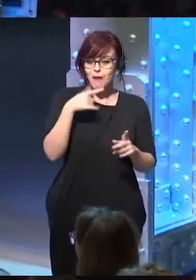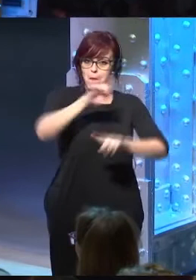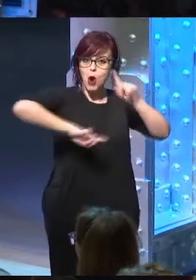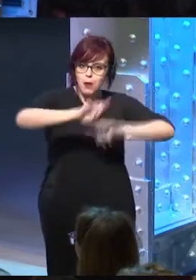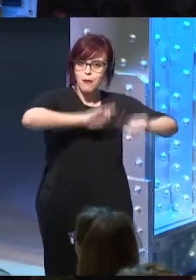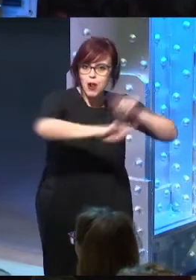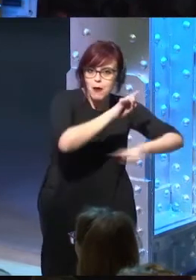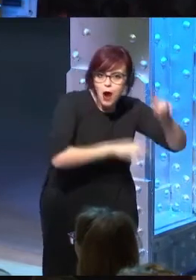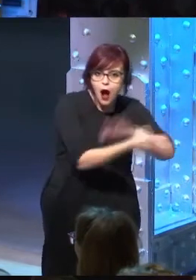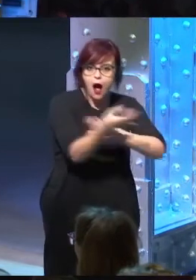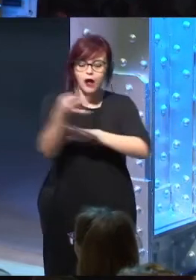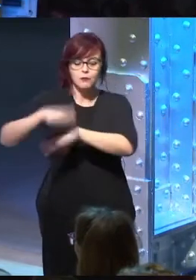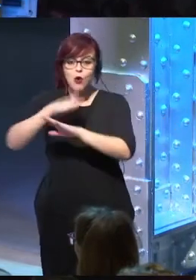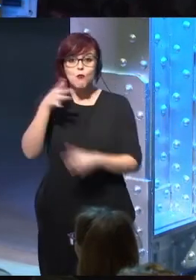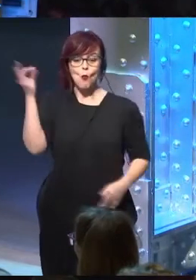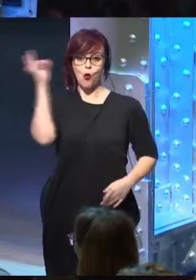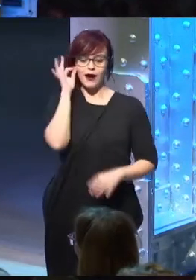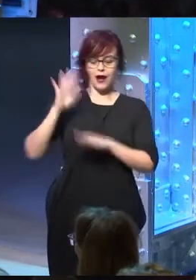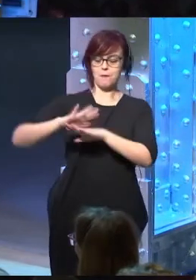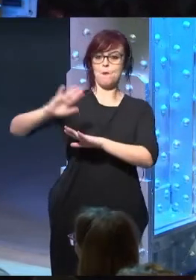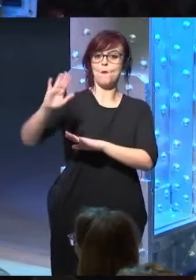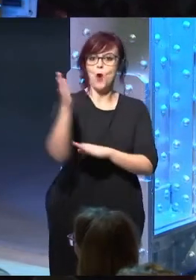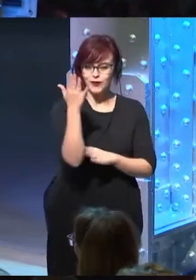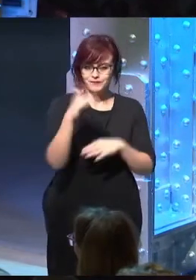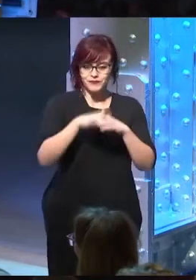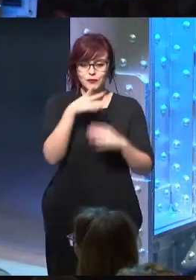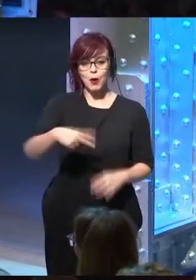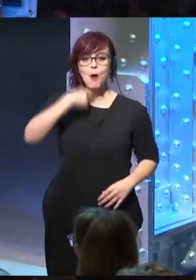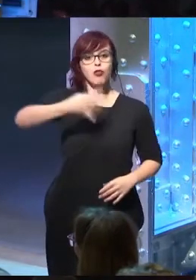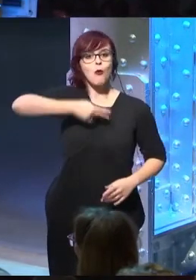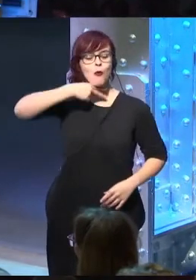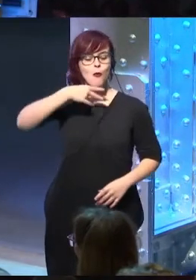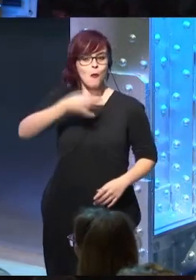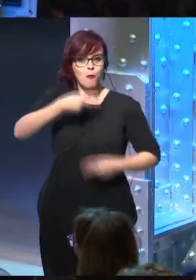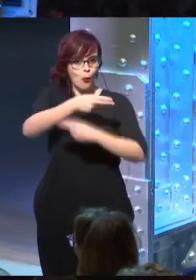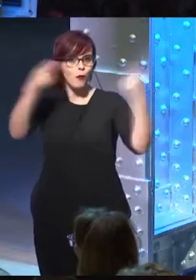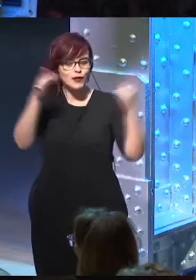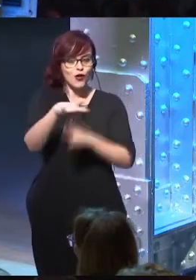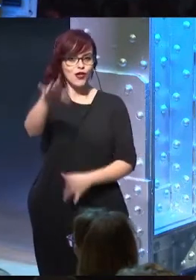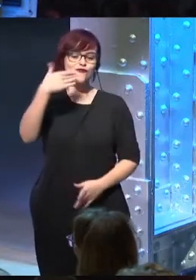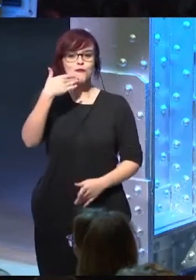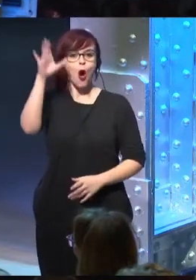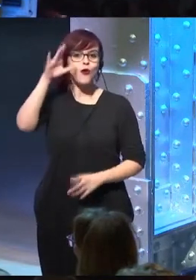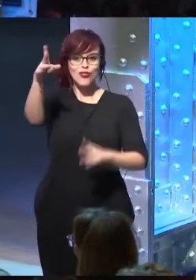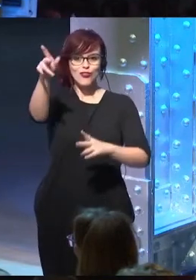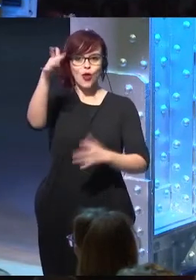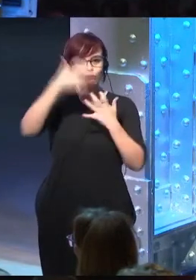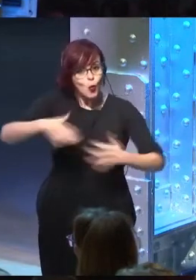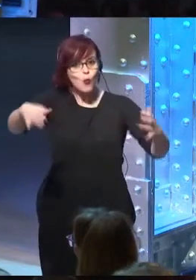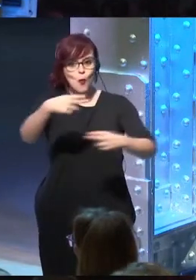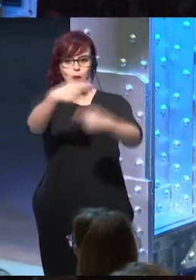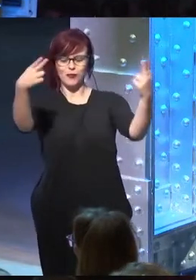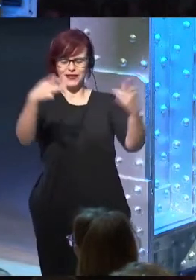women in finding a public voice and a public ear. I'm sorry, that's a paradox built into